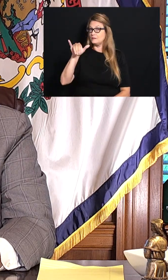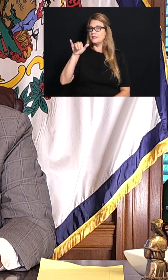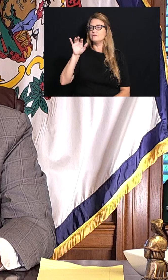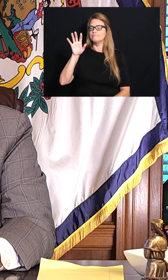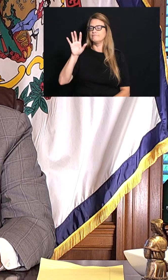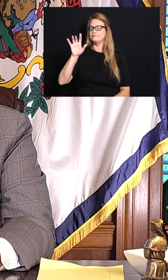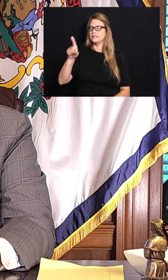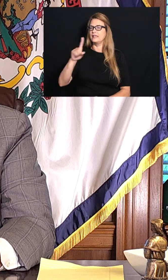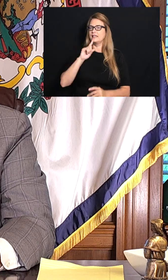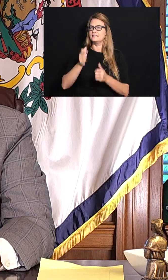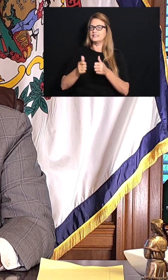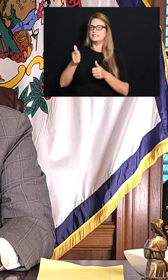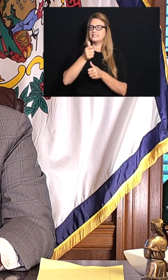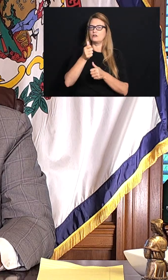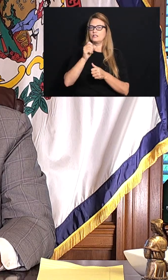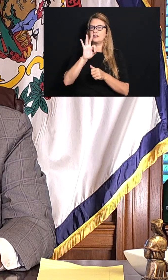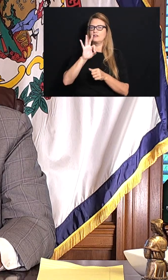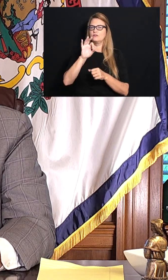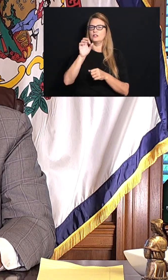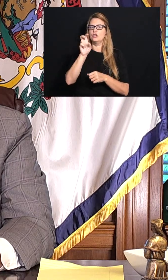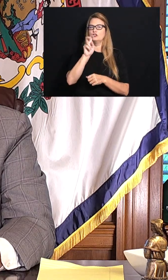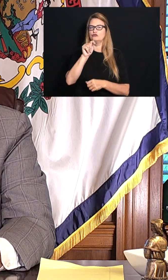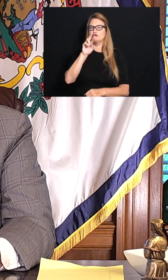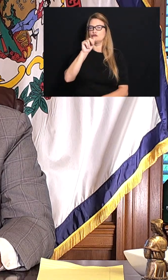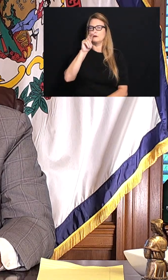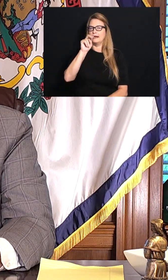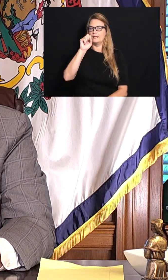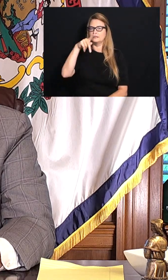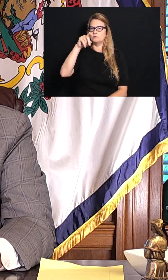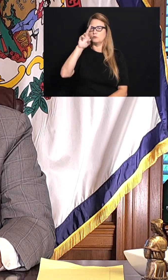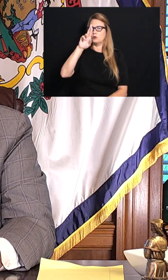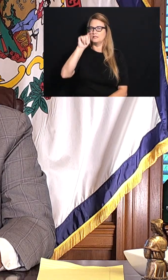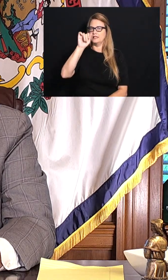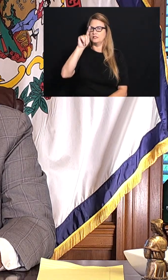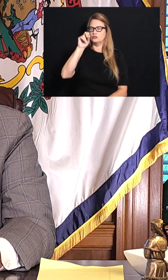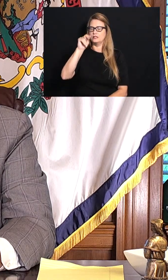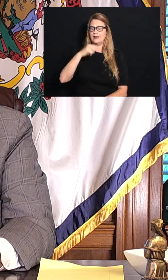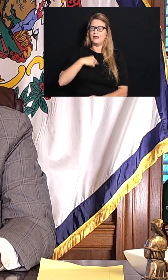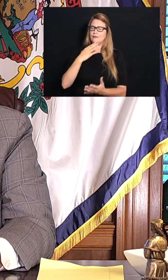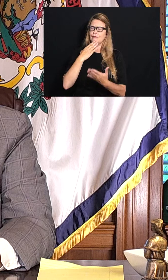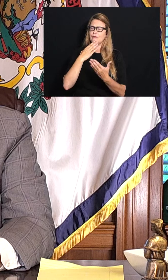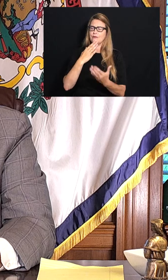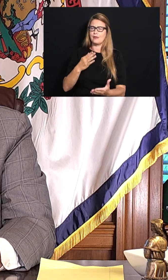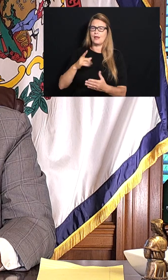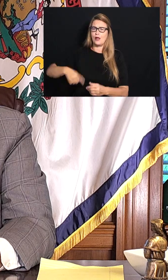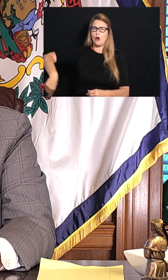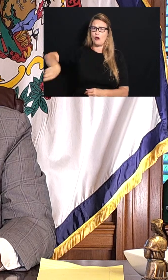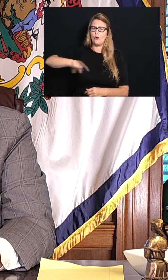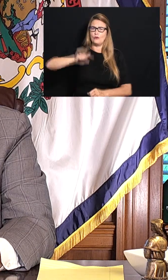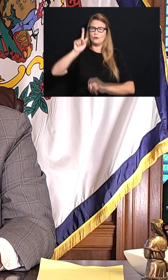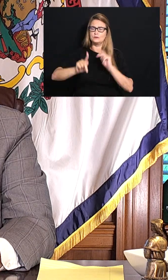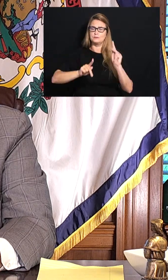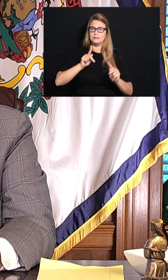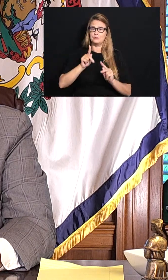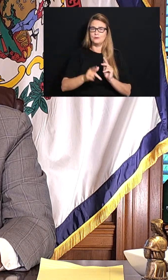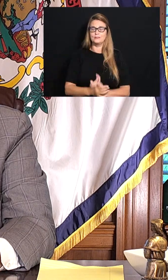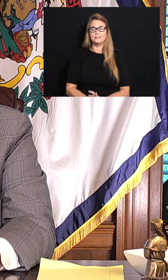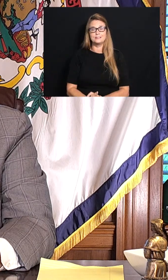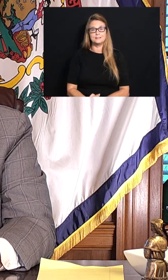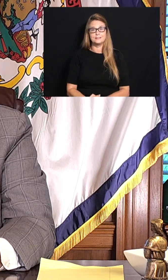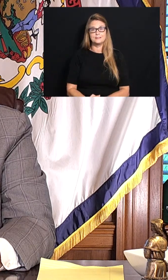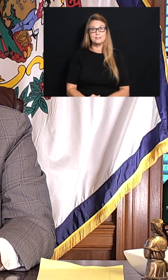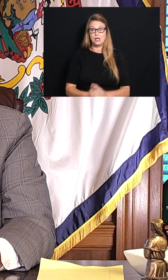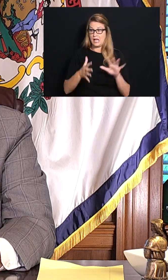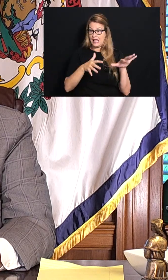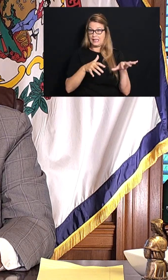as our Secretary of Transportation, and I thank him and all the people there and everything. It was a really good day. After we left